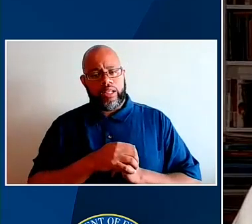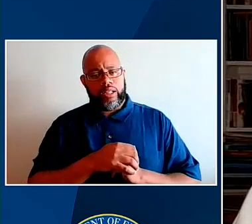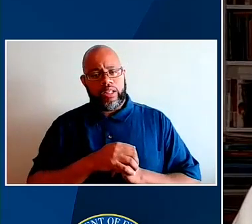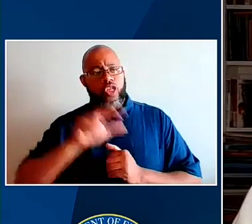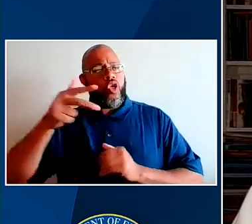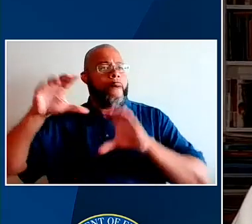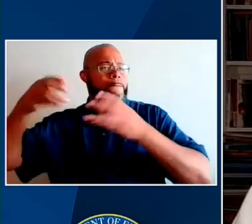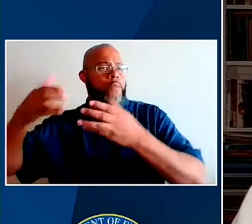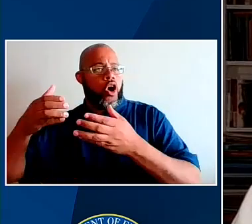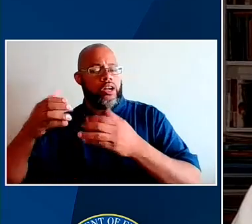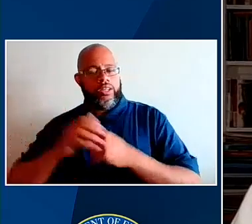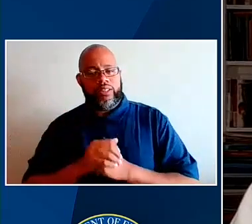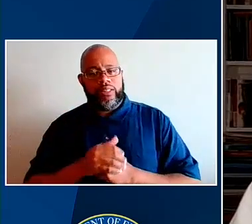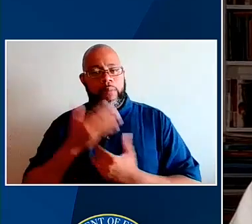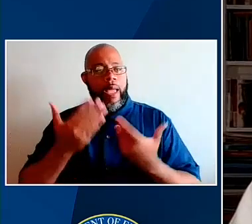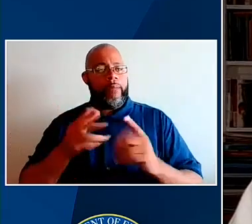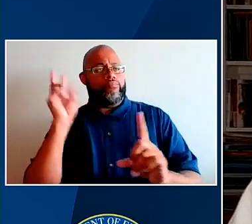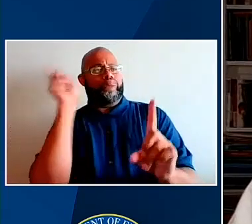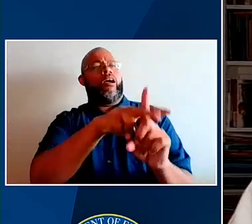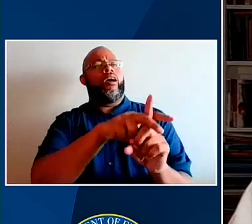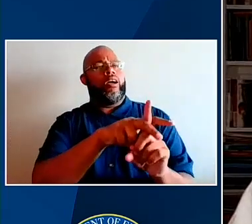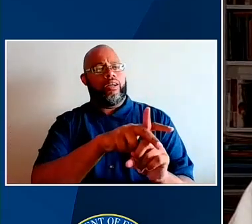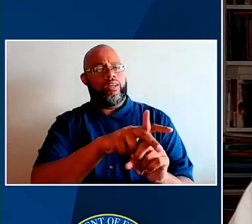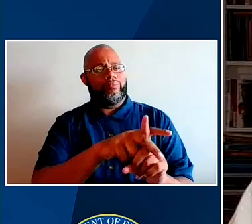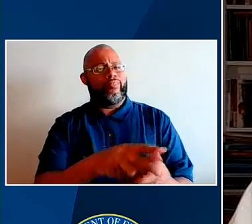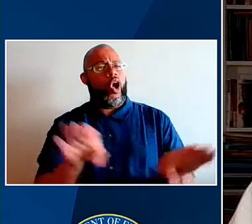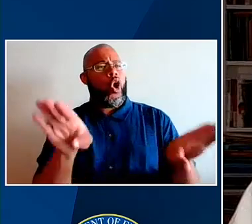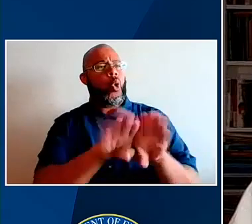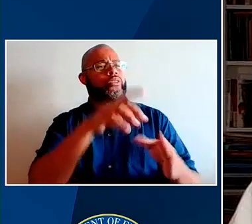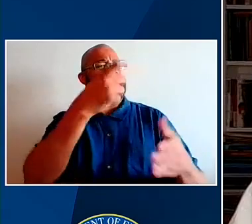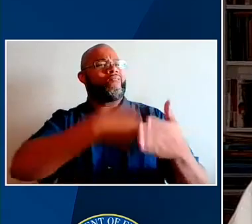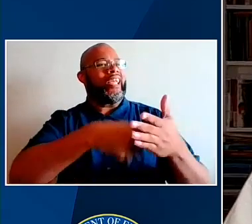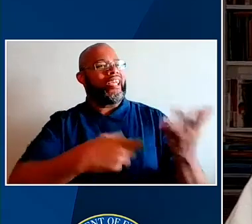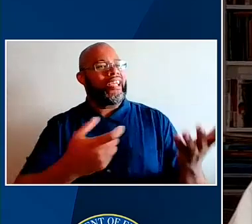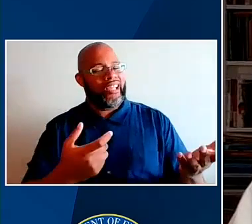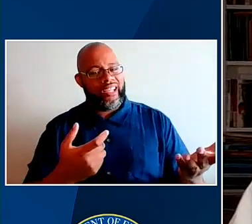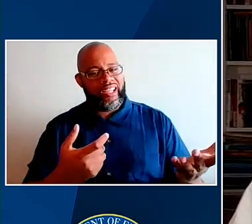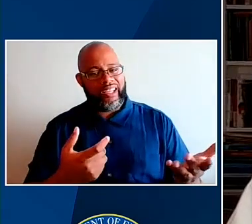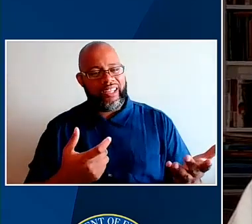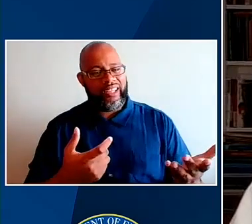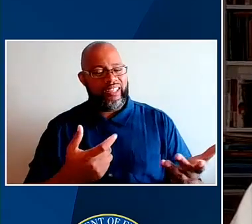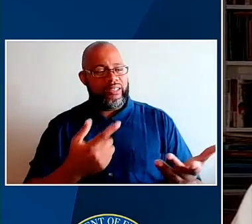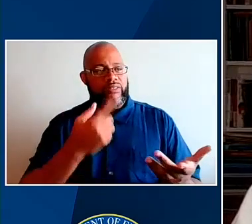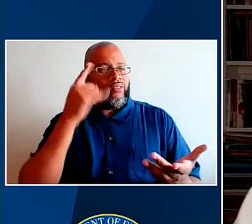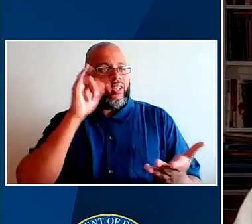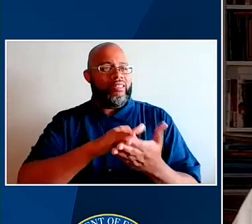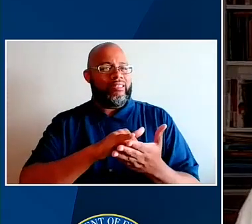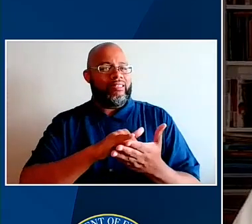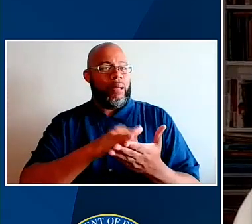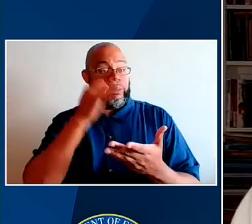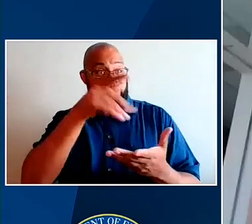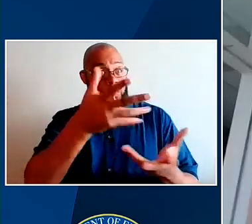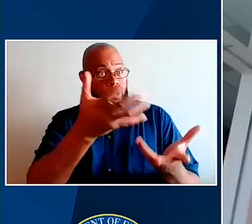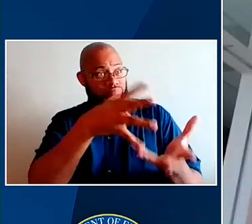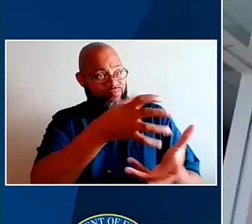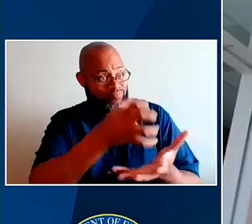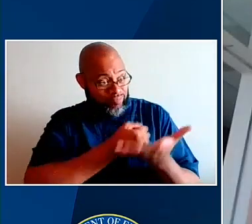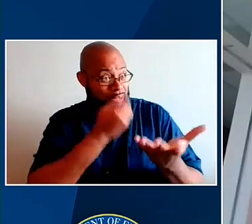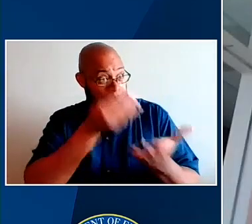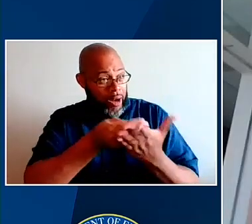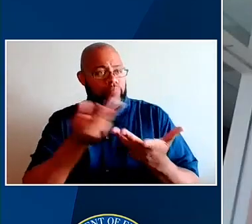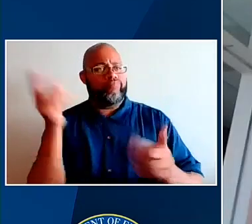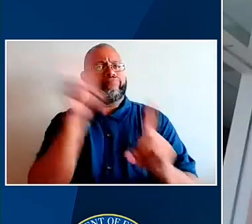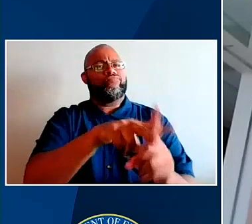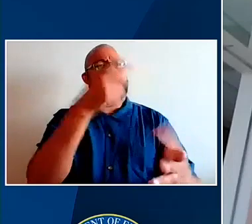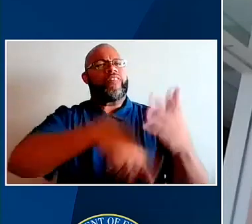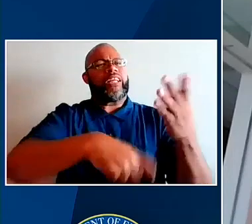third-party entity may impose really burdensome and unnecessary fees on them just for the act of taking the money out. Okay. I just